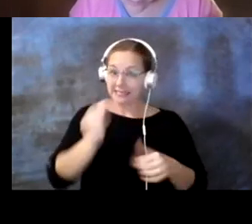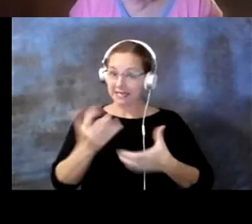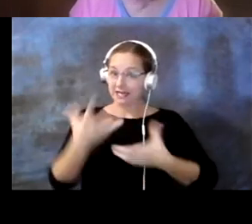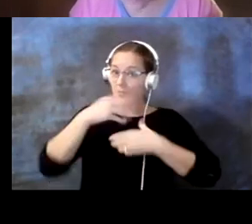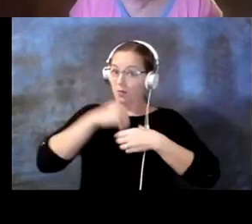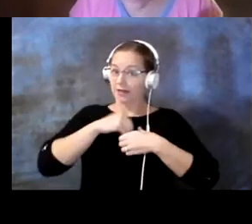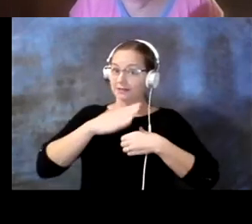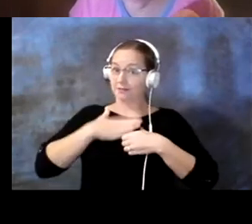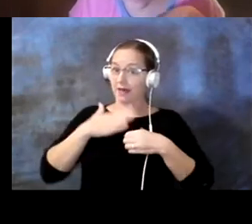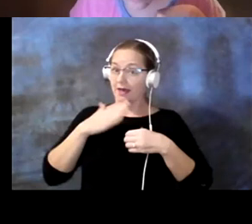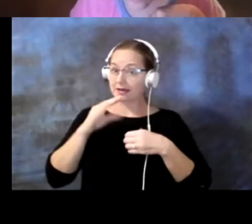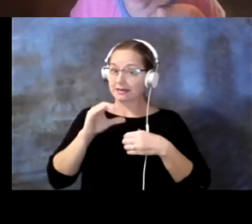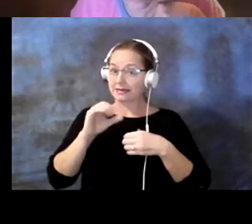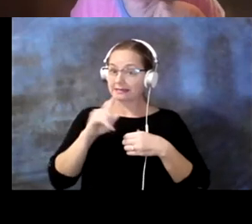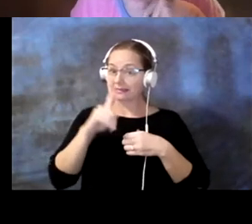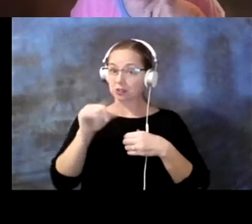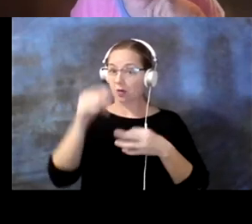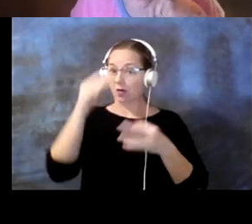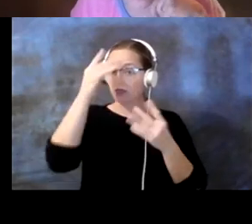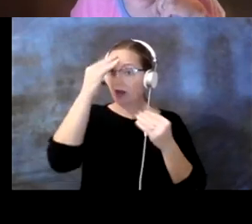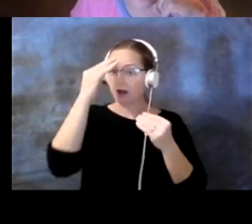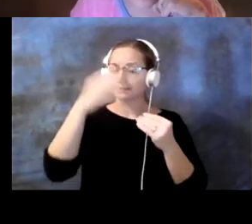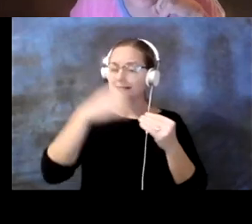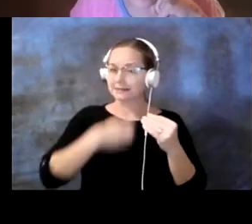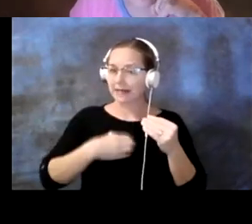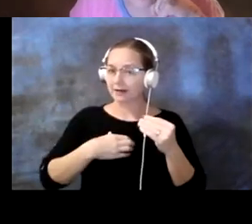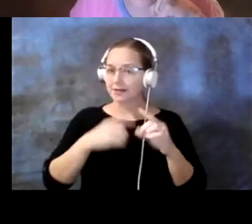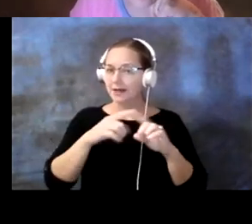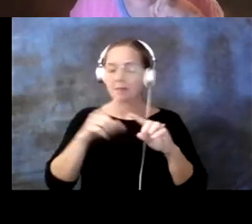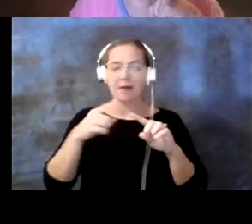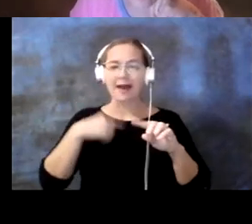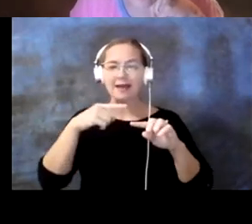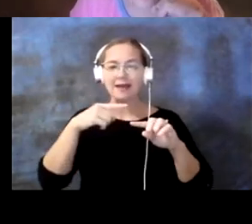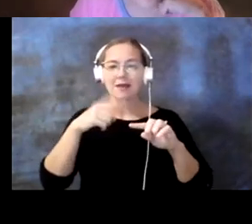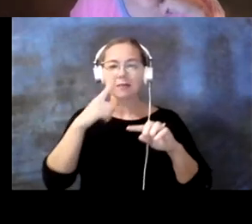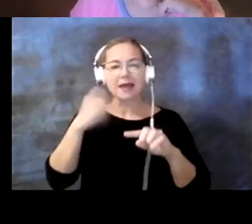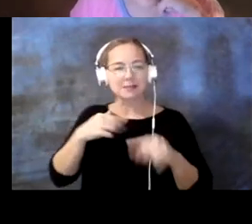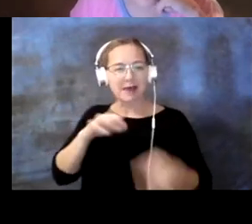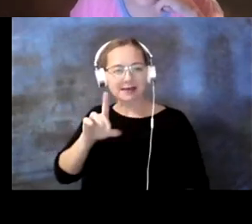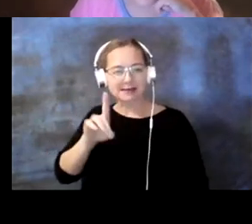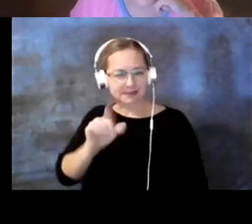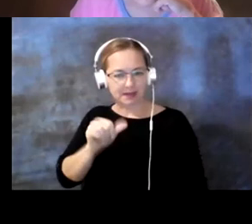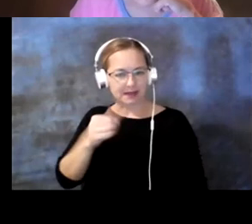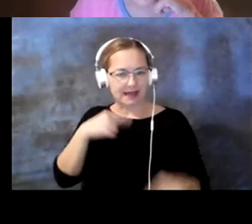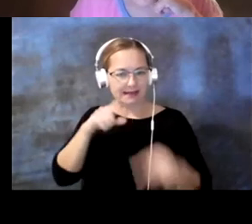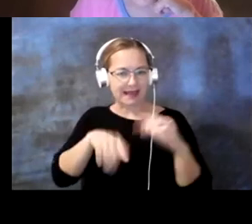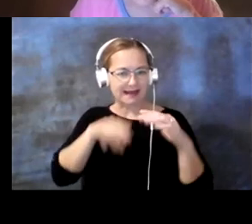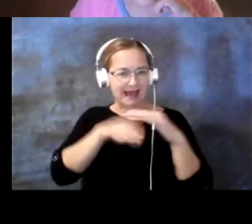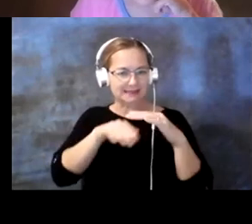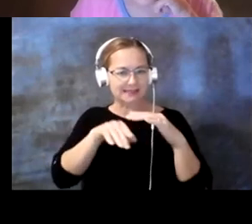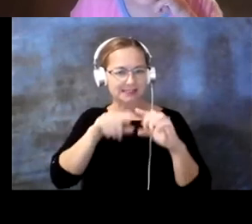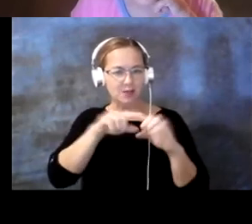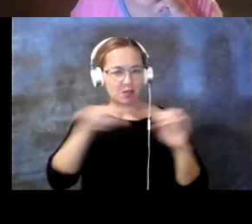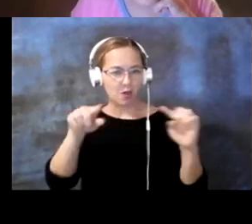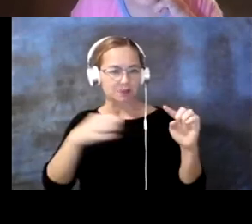But due to my disabilities, I've not always been able to access those desires with partners. And this